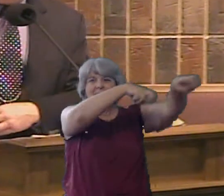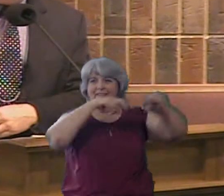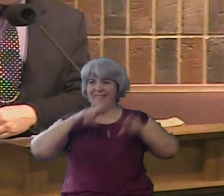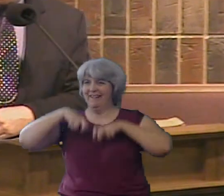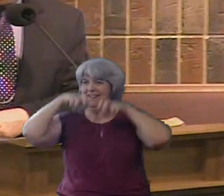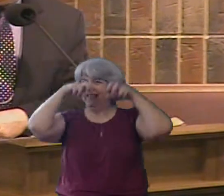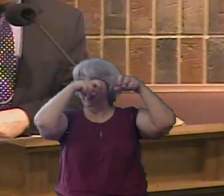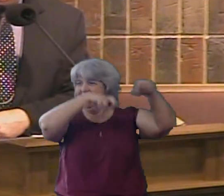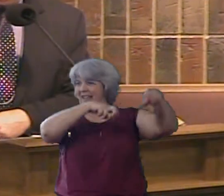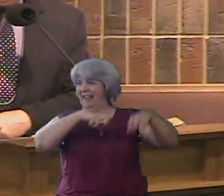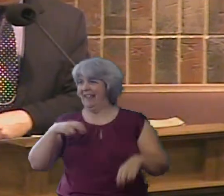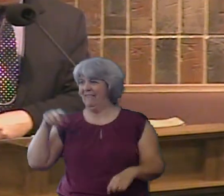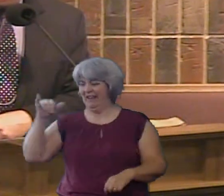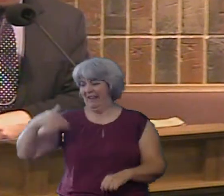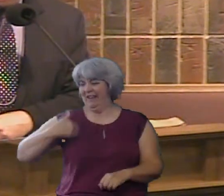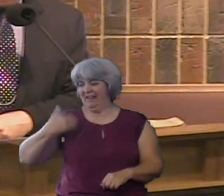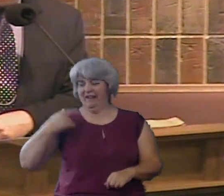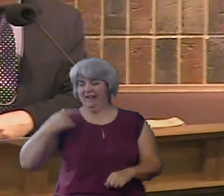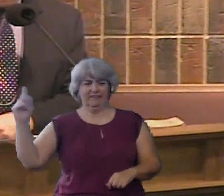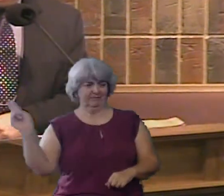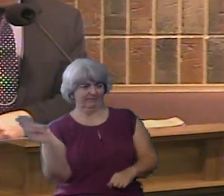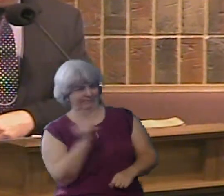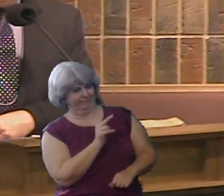jacket, and he'd seen